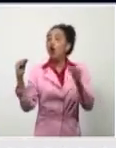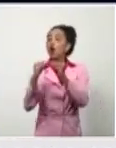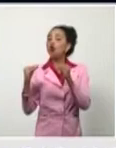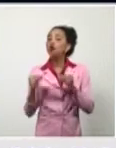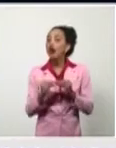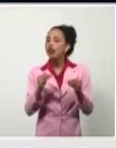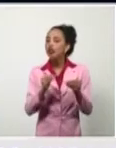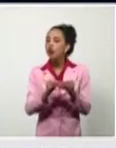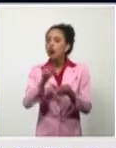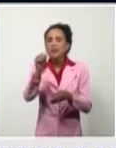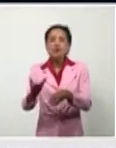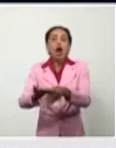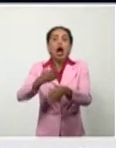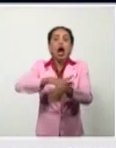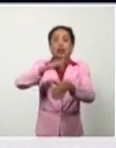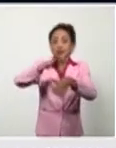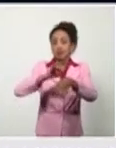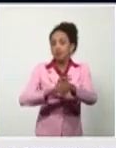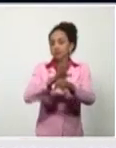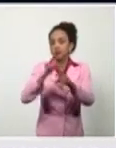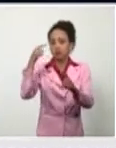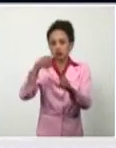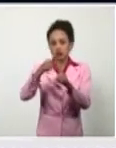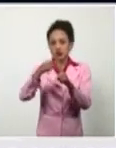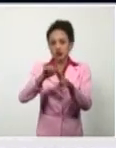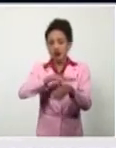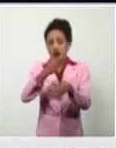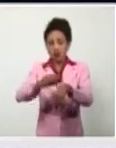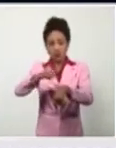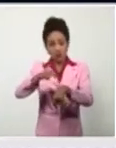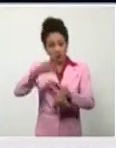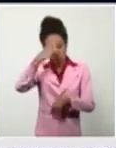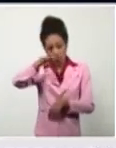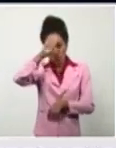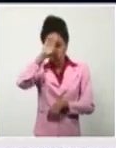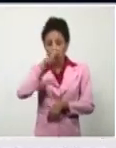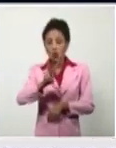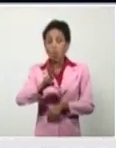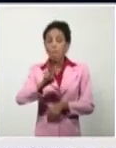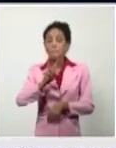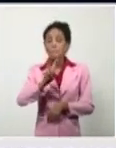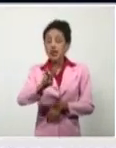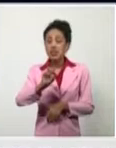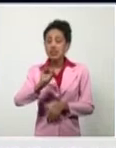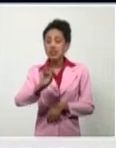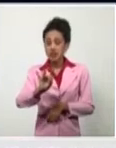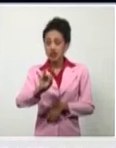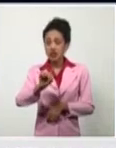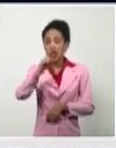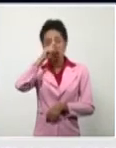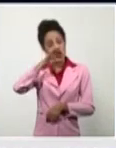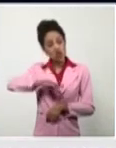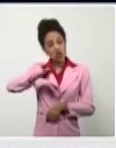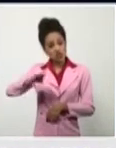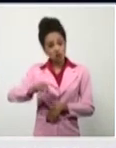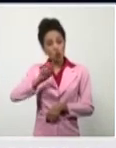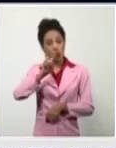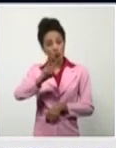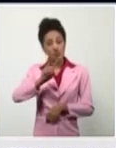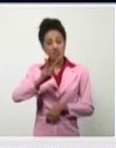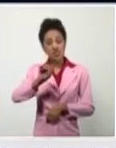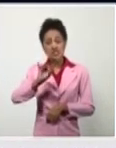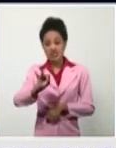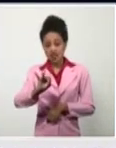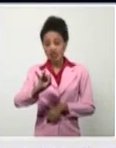The two are positive case contacts, and in the Cuban pandemic already accumulates 227